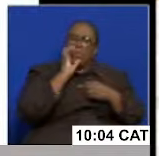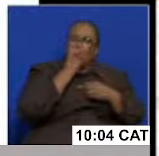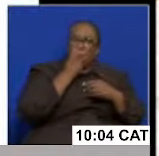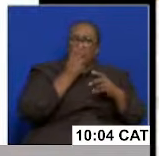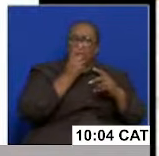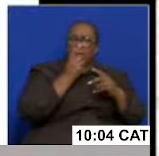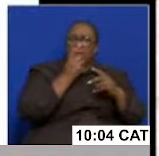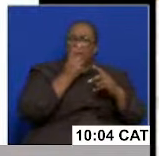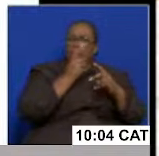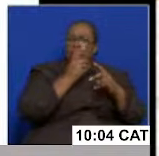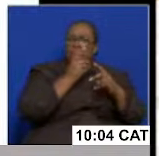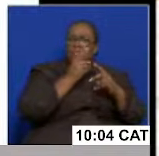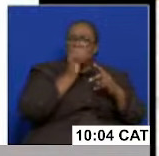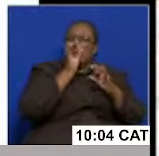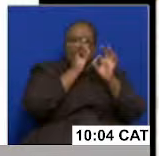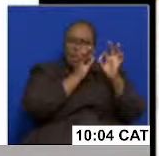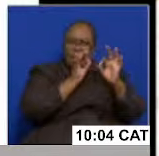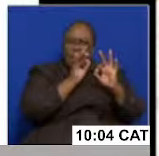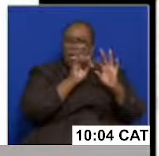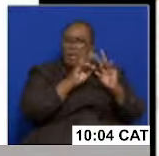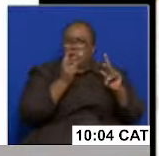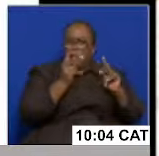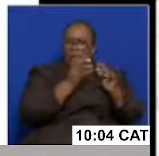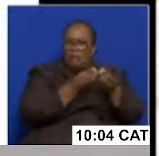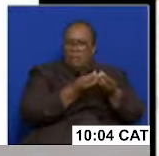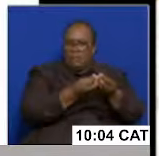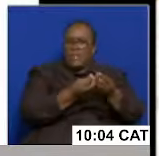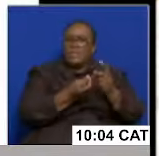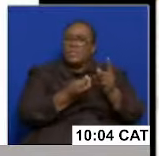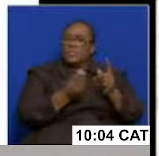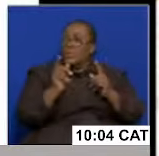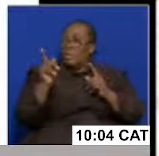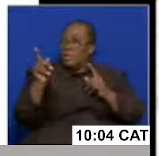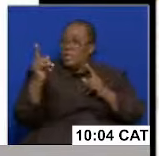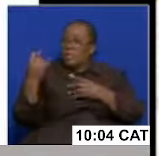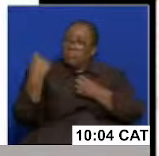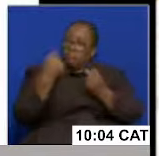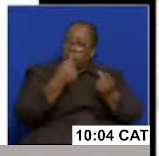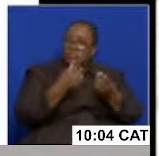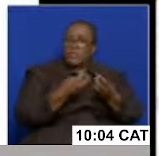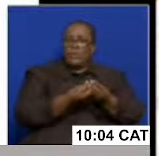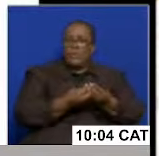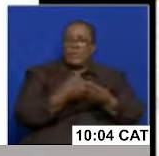me, Mr. Simon had driven with me in his